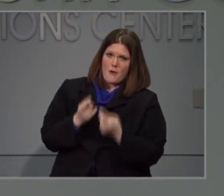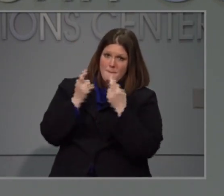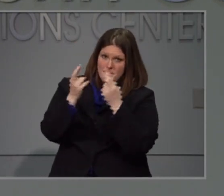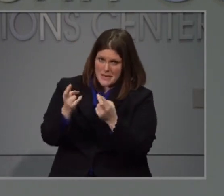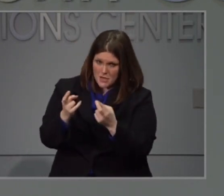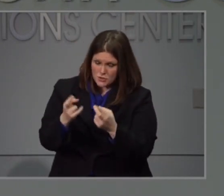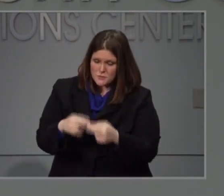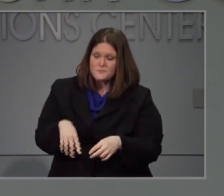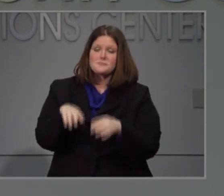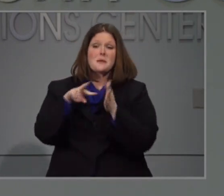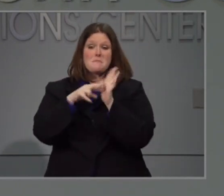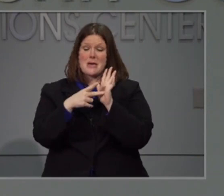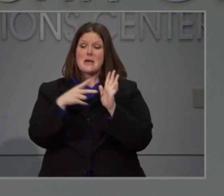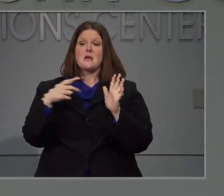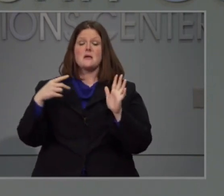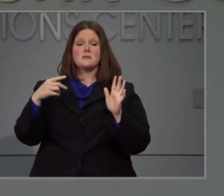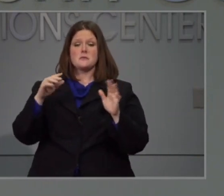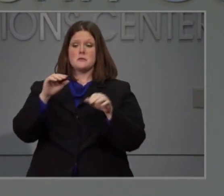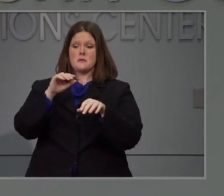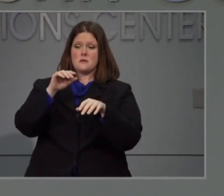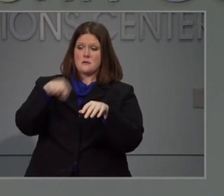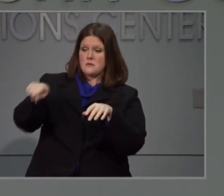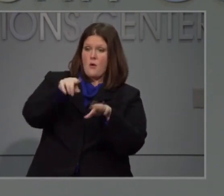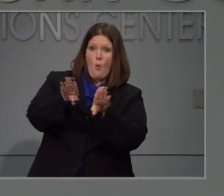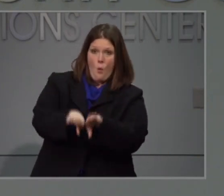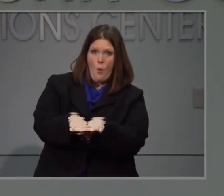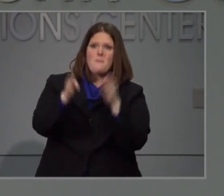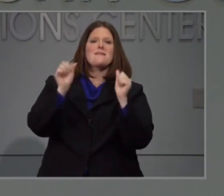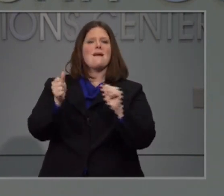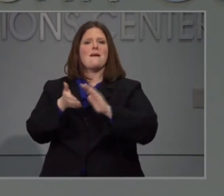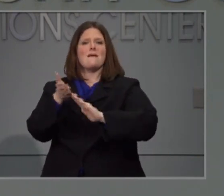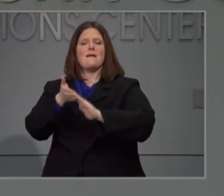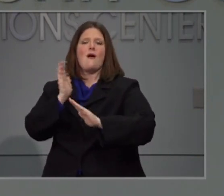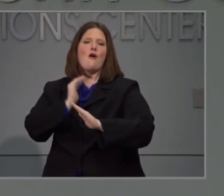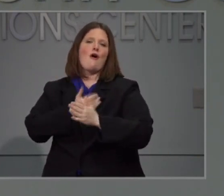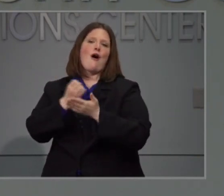can ignite our economy and stay safe at the same time.